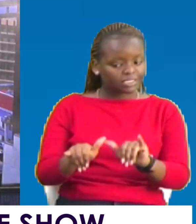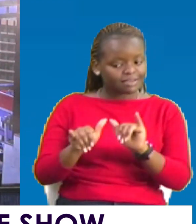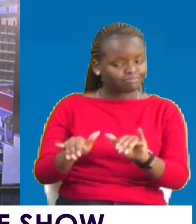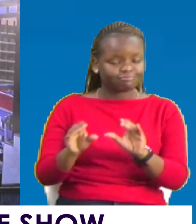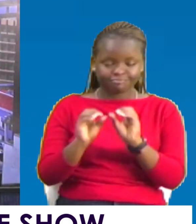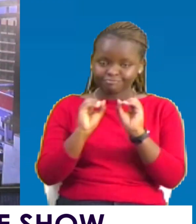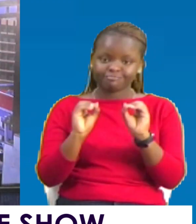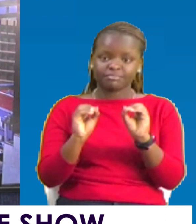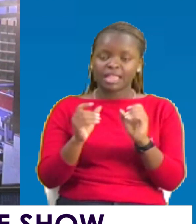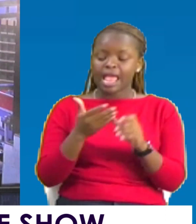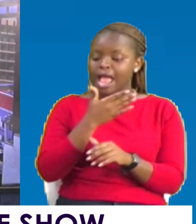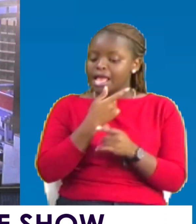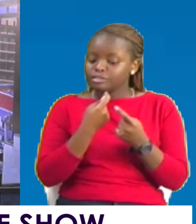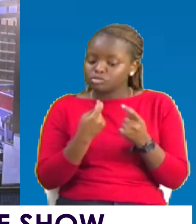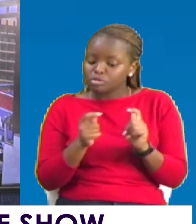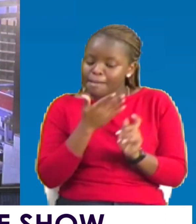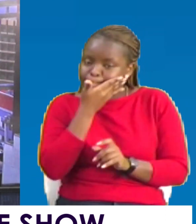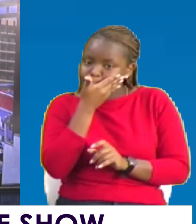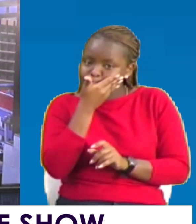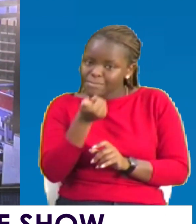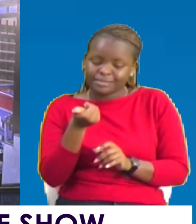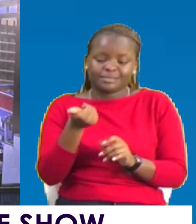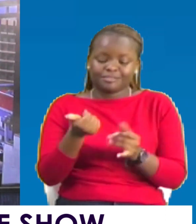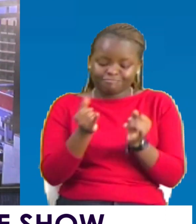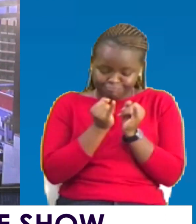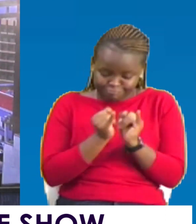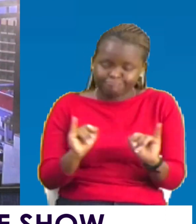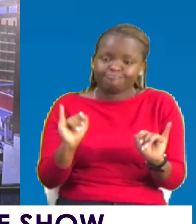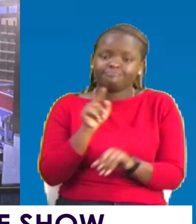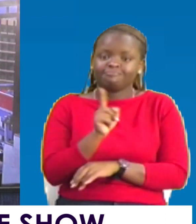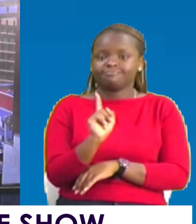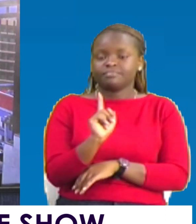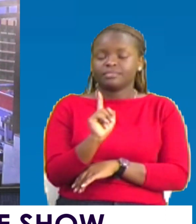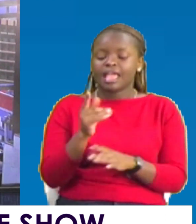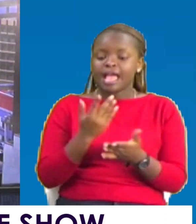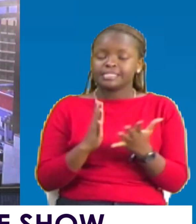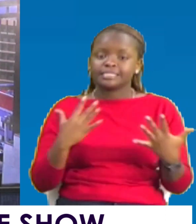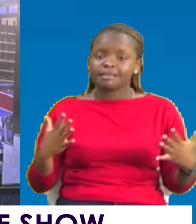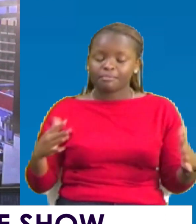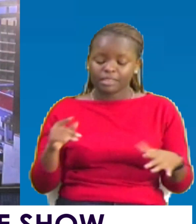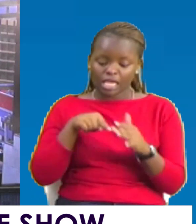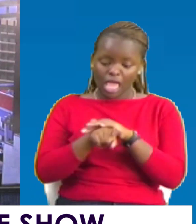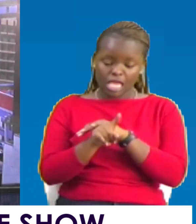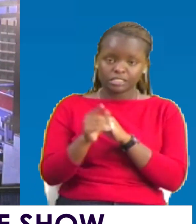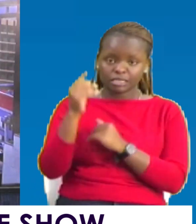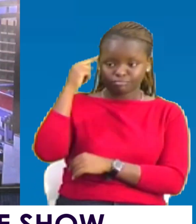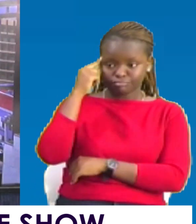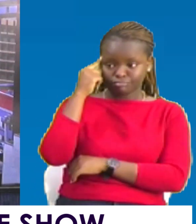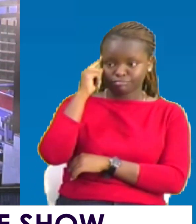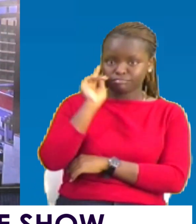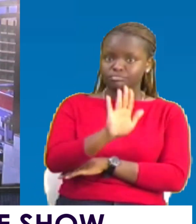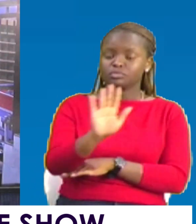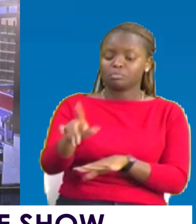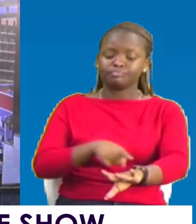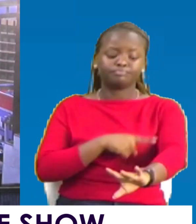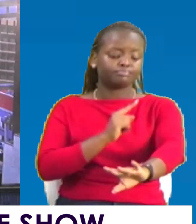to detox. Get to a place of detoxification. There is something that has entered into your brains for so